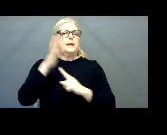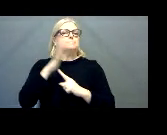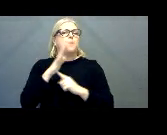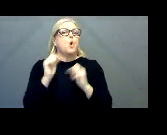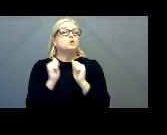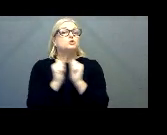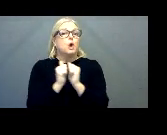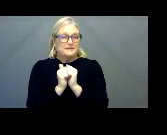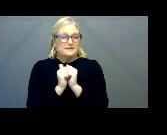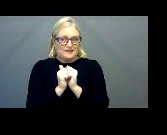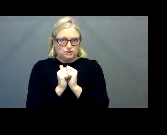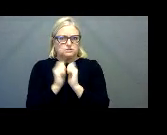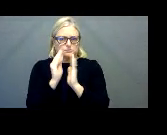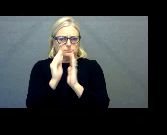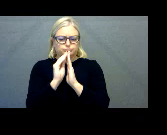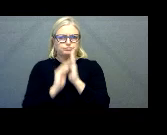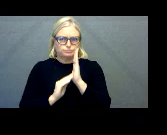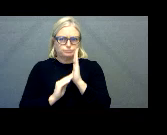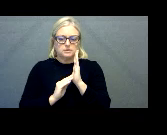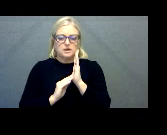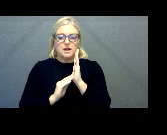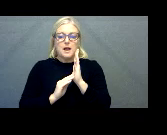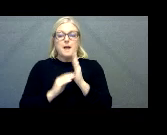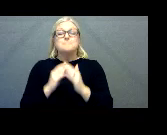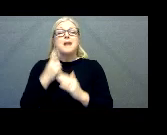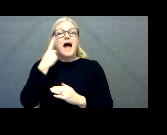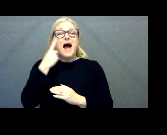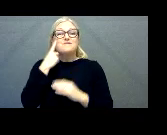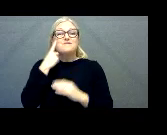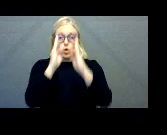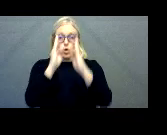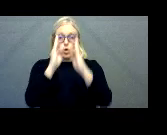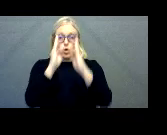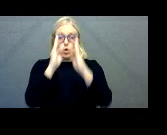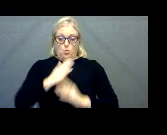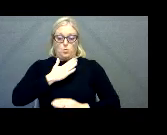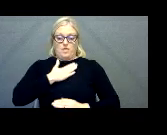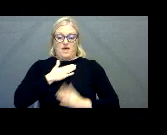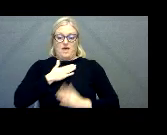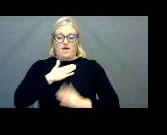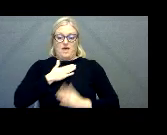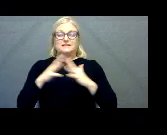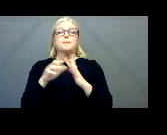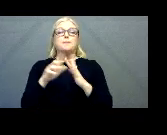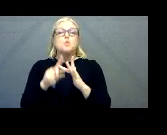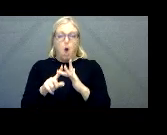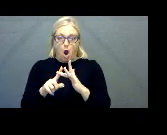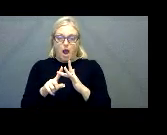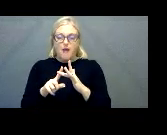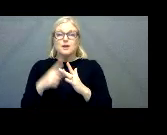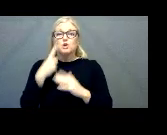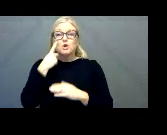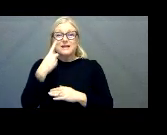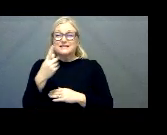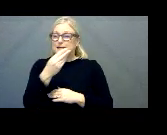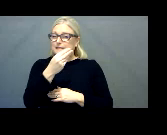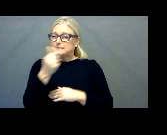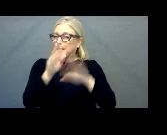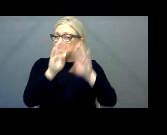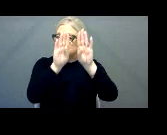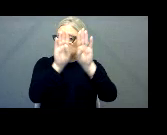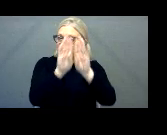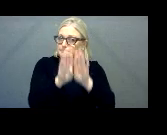to show what the key difference, as you might observe as compared to other quality of life instrument, is that it has covered a